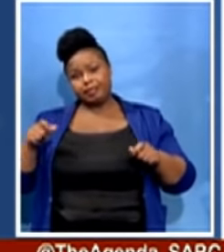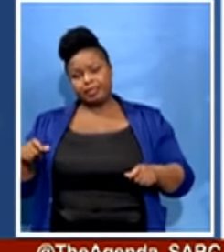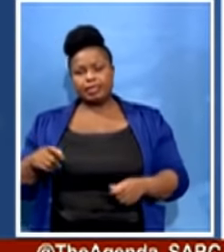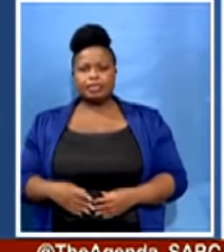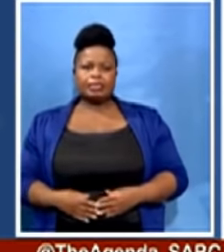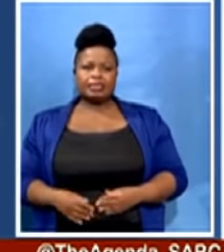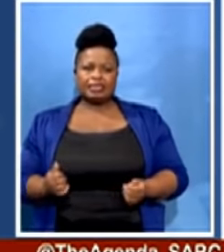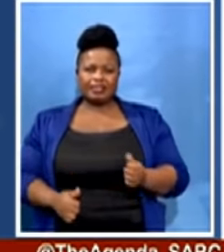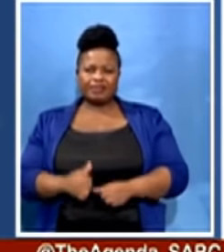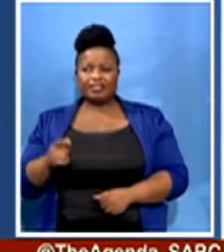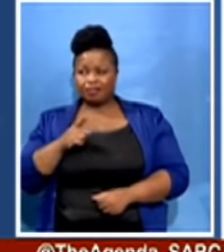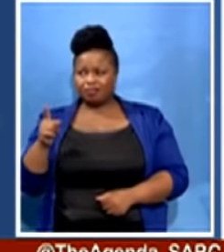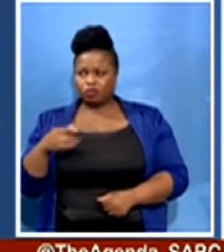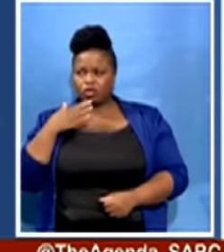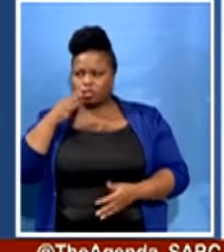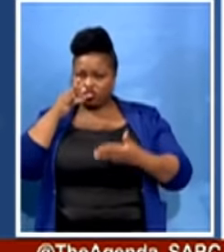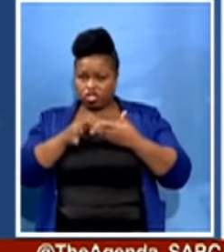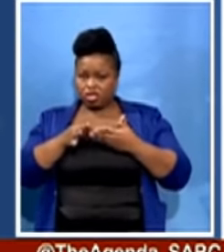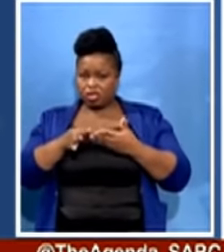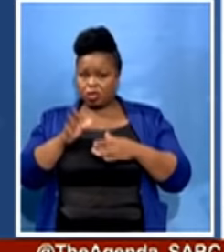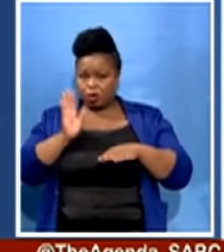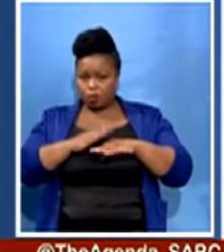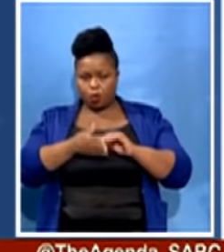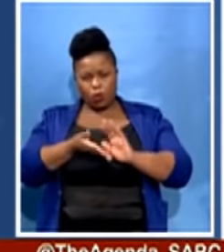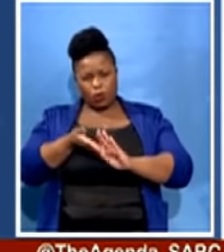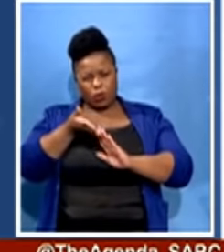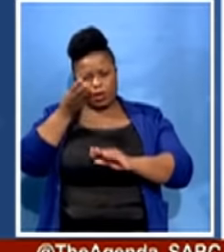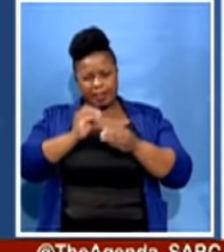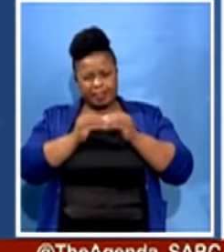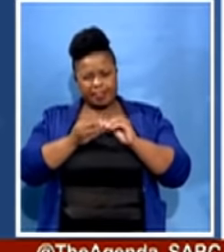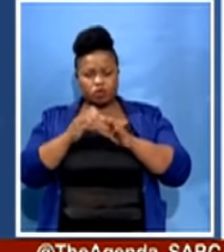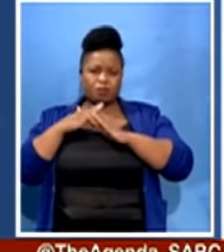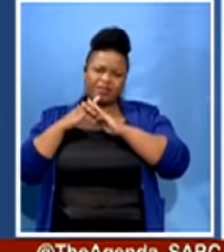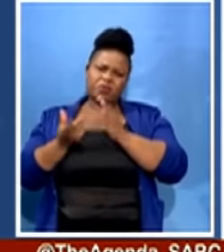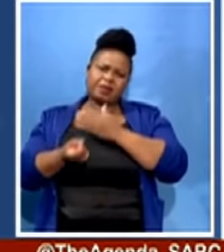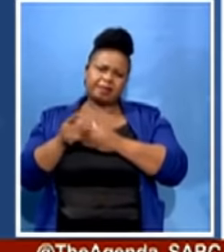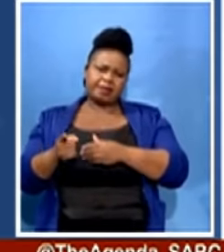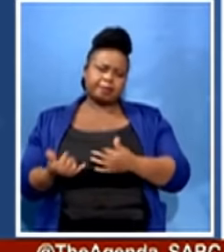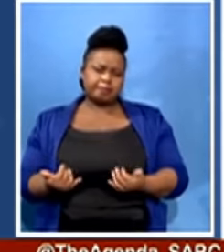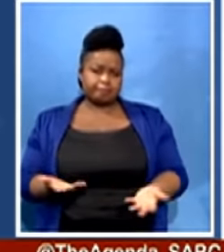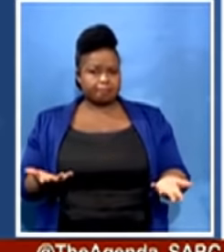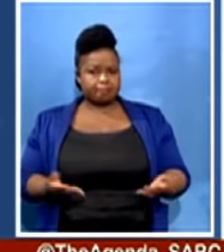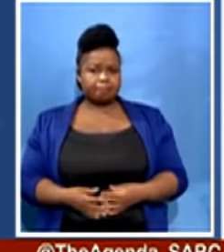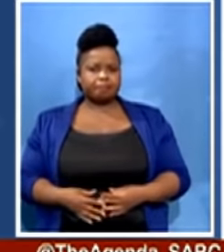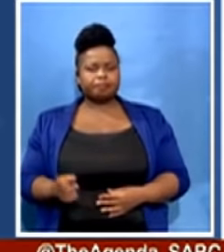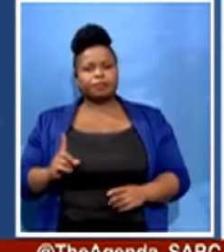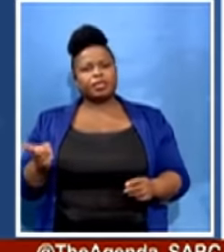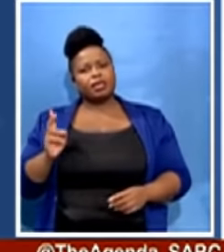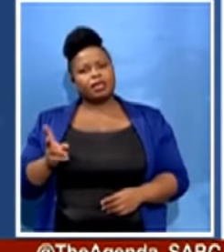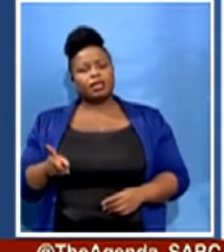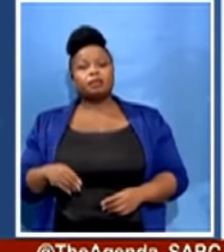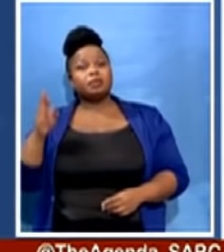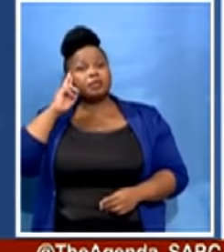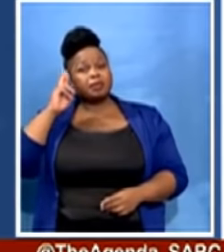how much better can we prevent what happened at the moment. But we remember that it's not only the information that